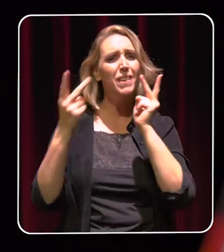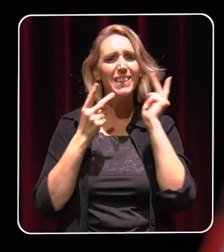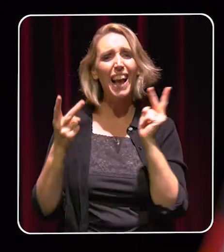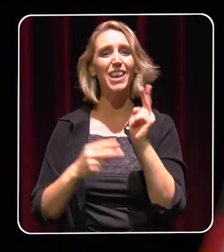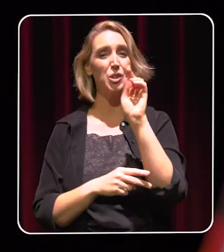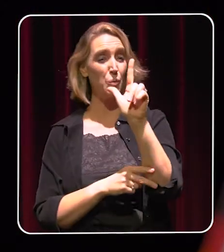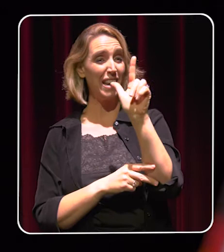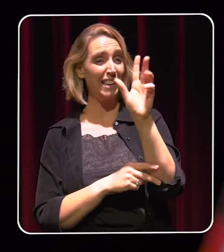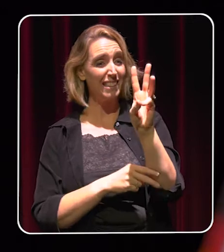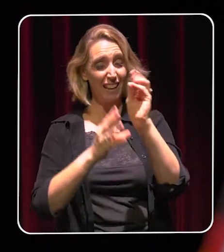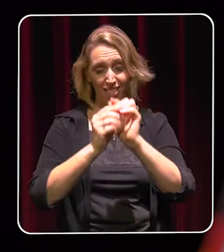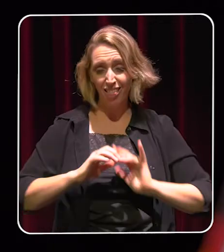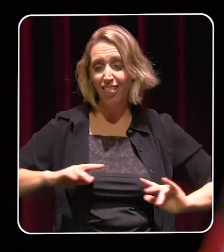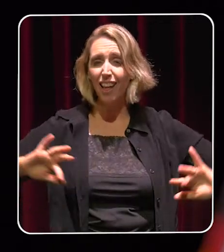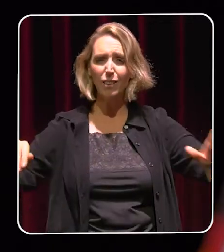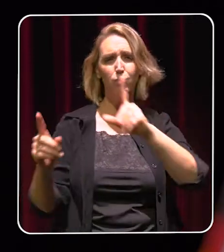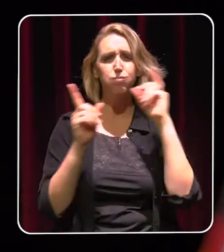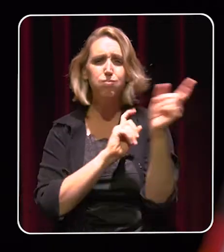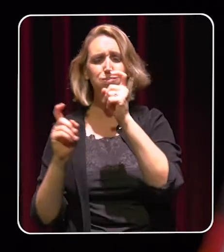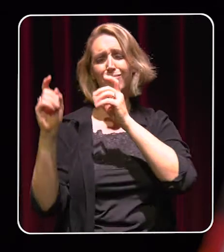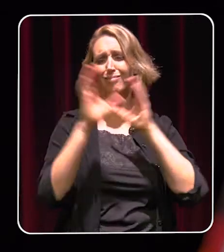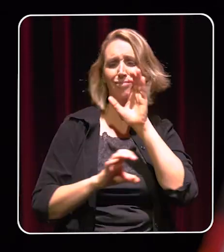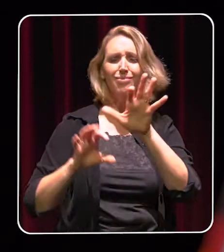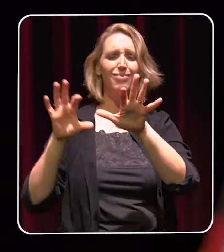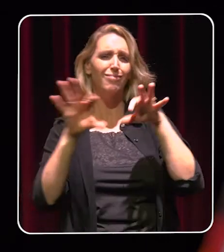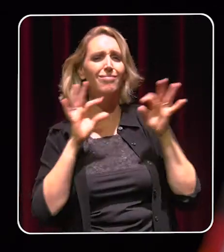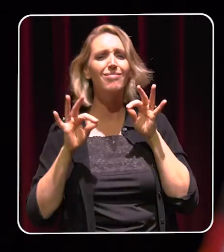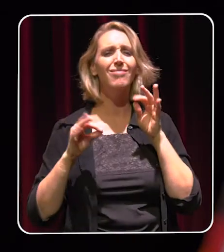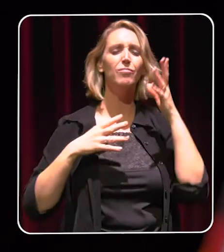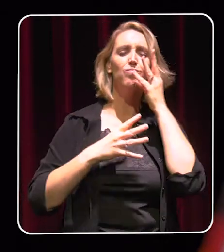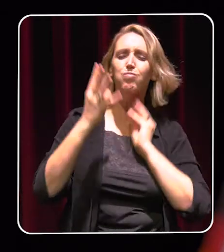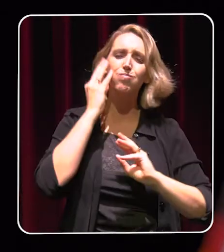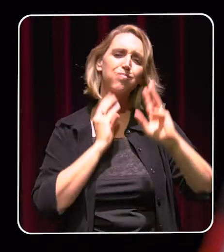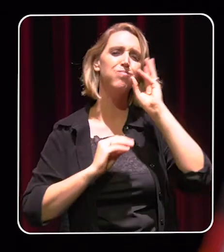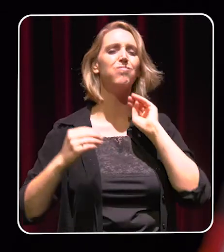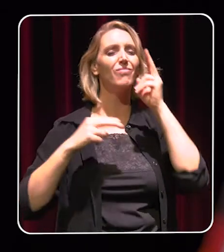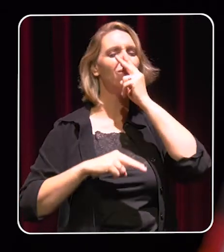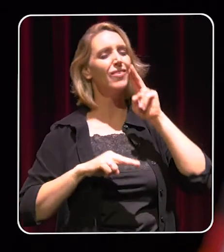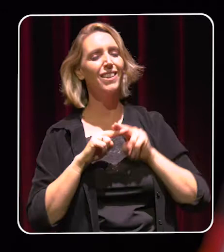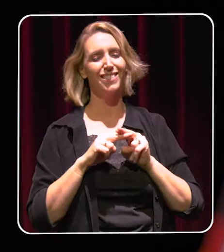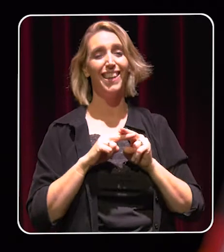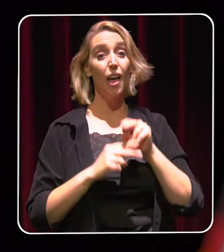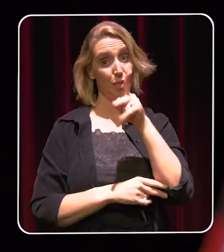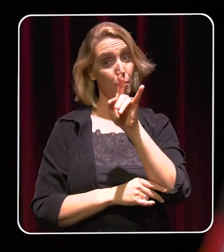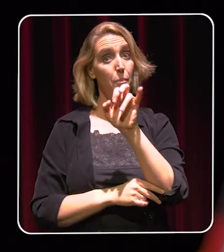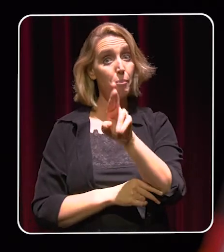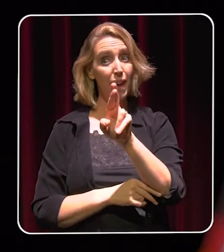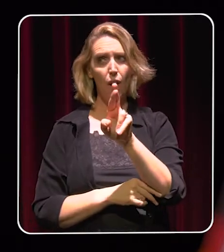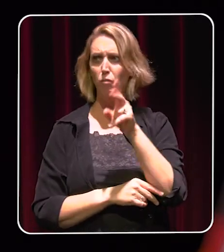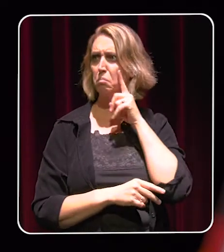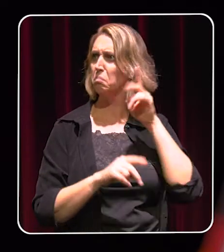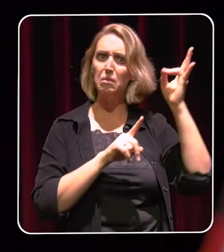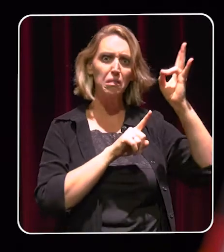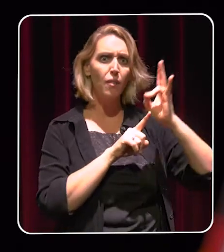visitors now have 26 acres to roam, to explore, to discover, and experience. And while the pier has